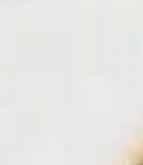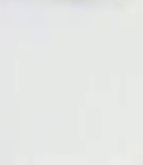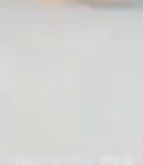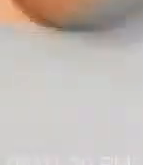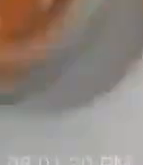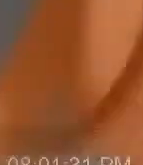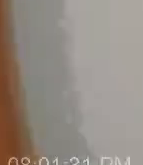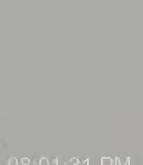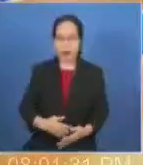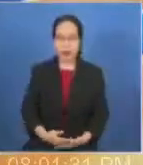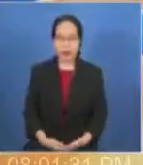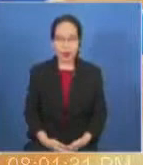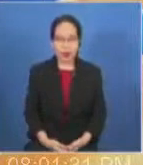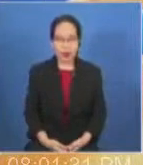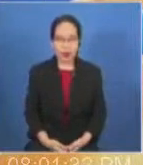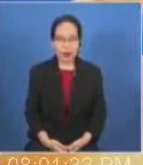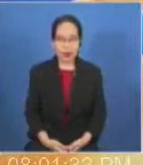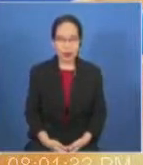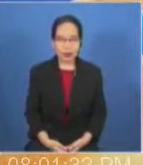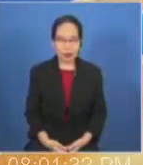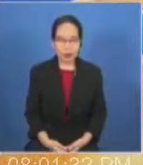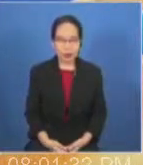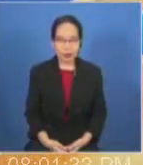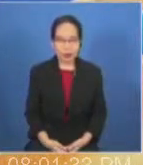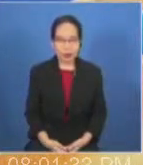our social experiment.